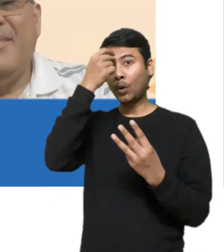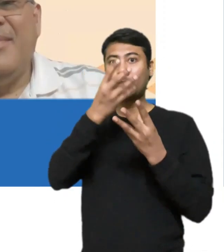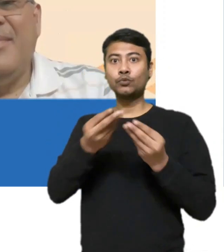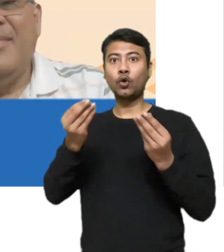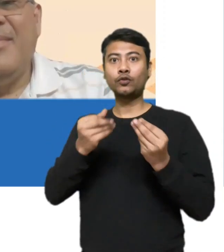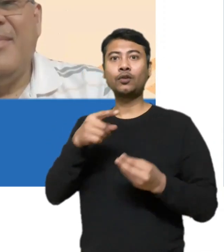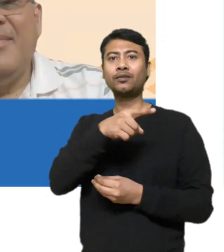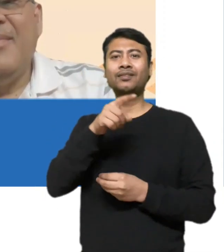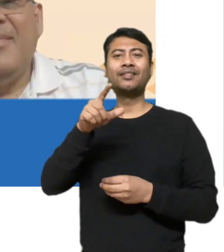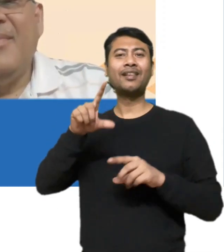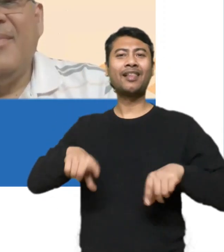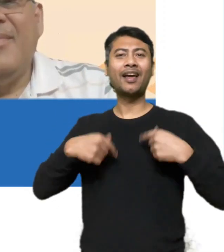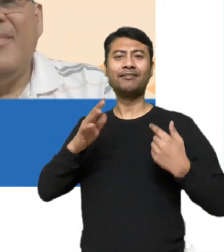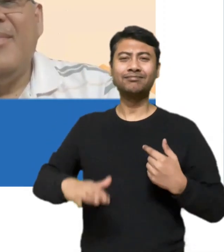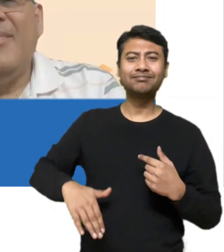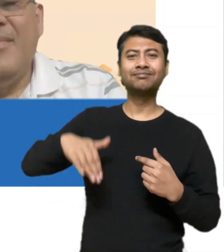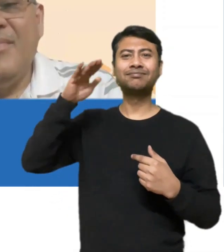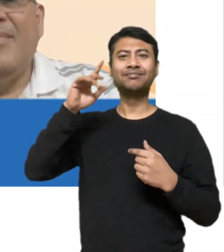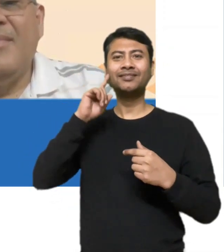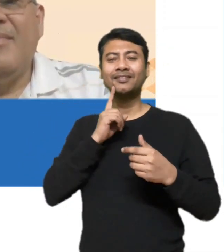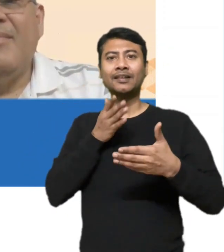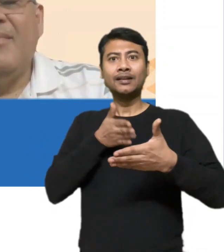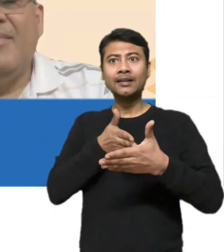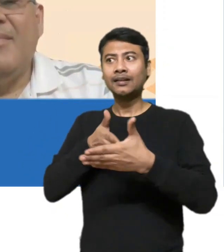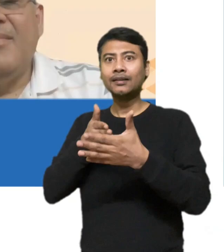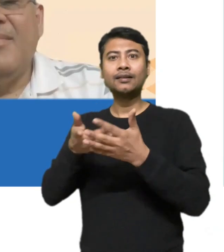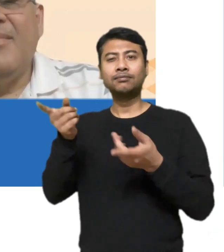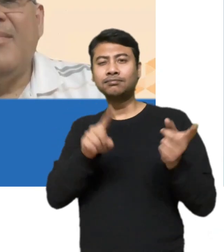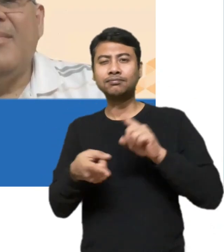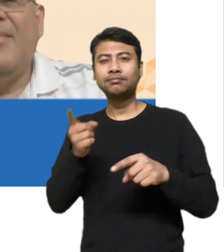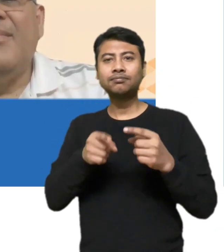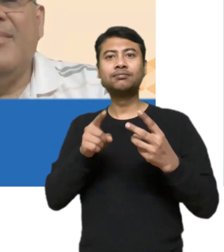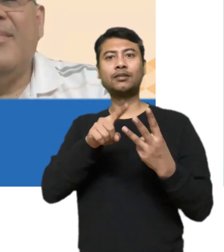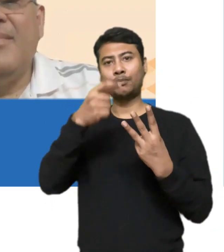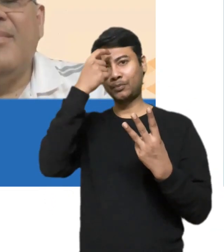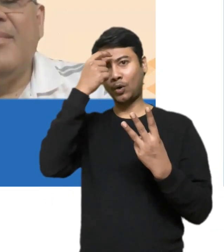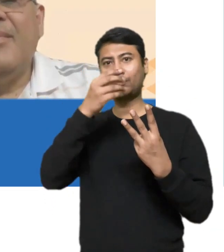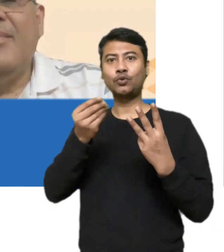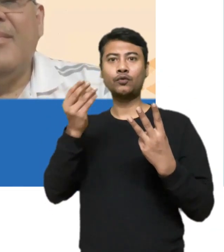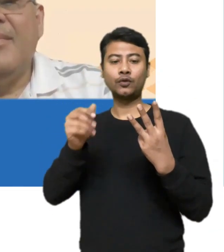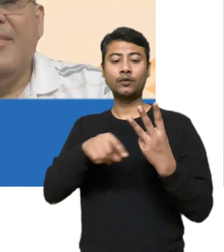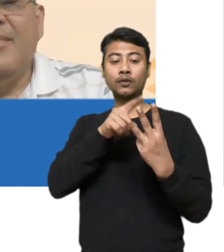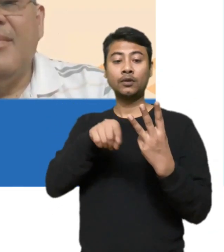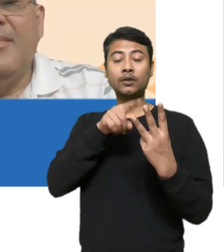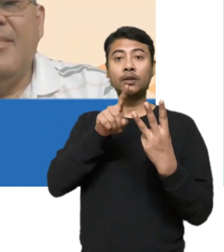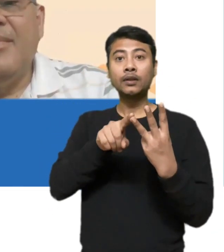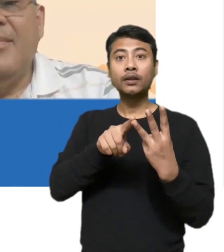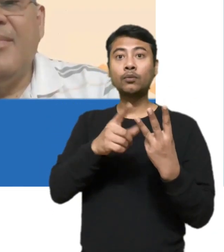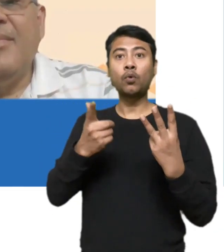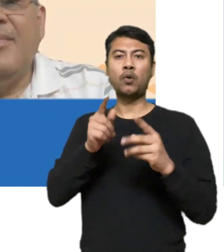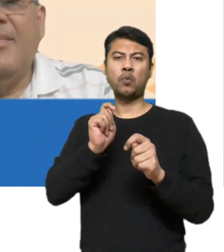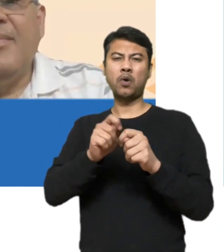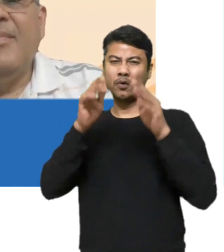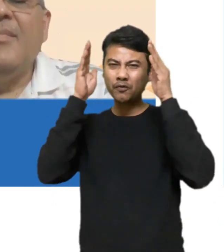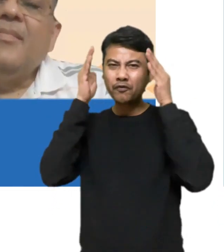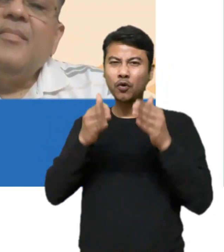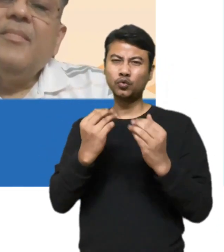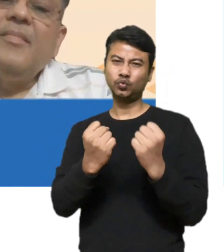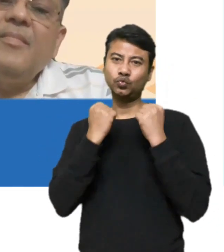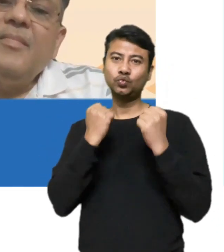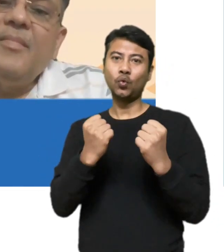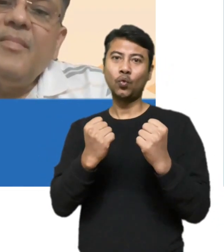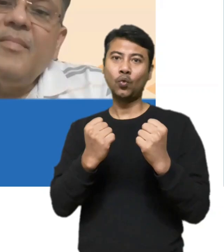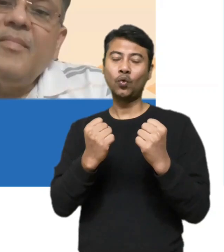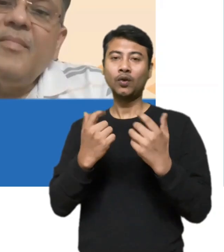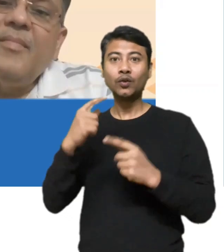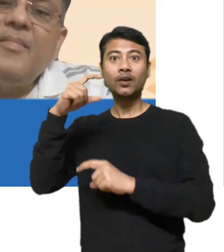And finally, they remain focused on their work. So actually, employers really like them. So all we have to do is remove the barrier. Now, looking